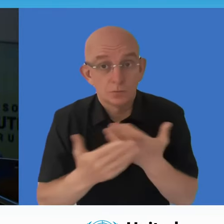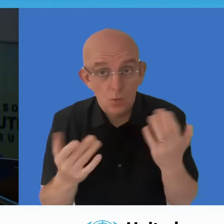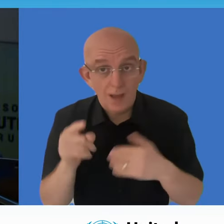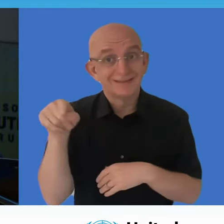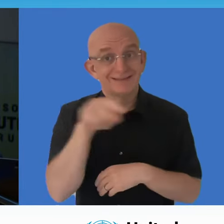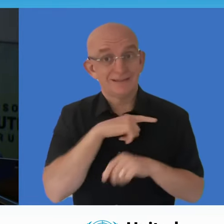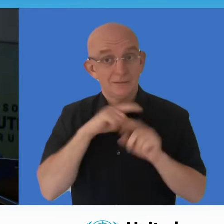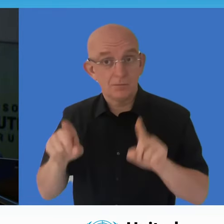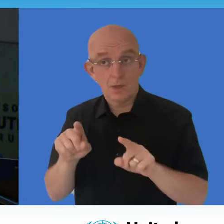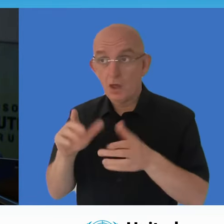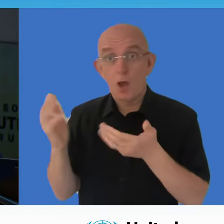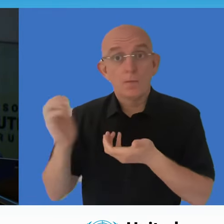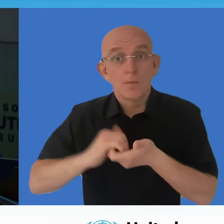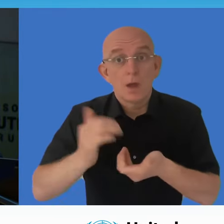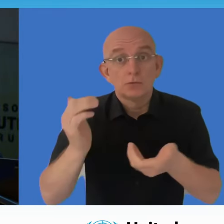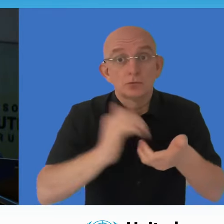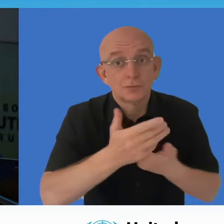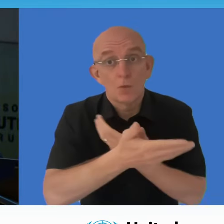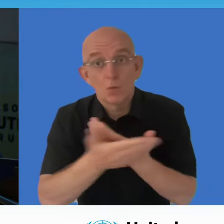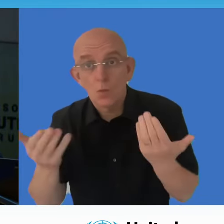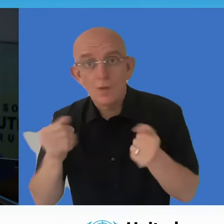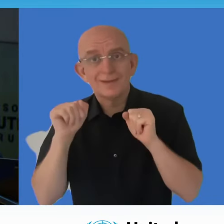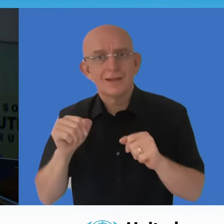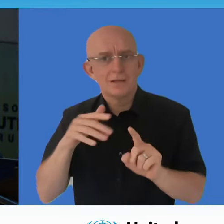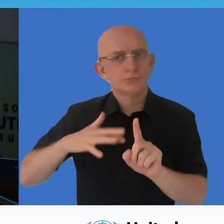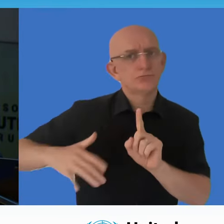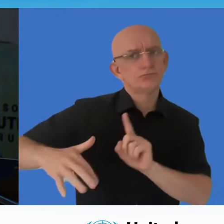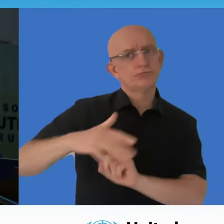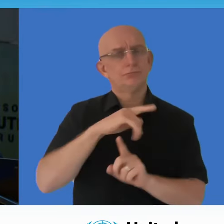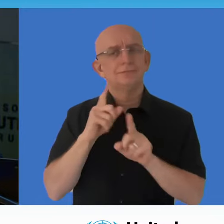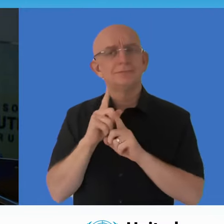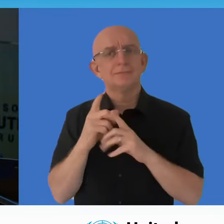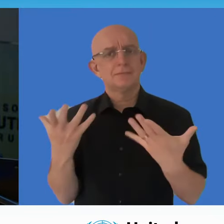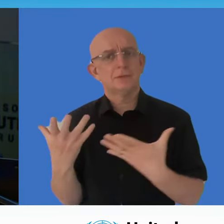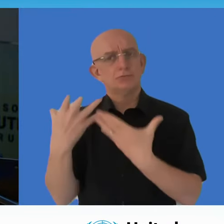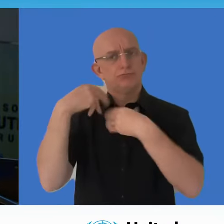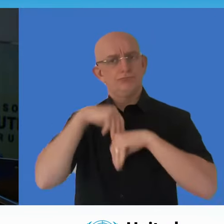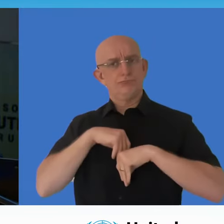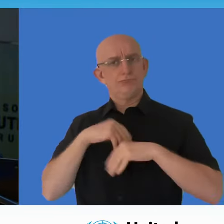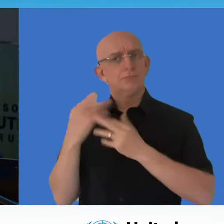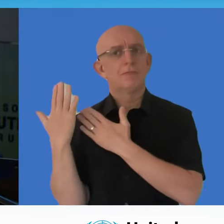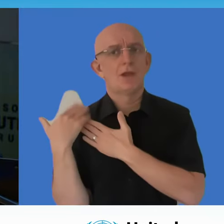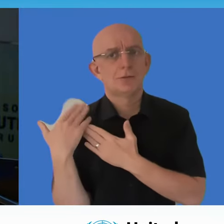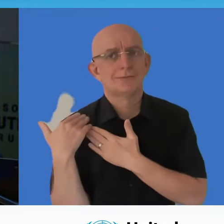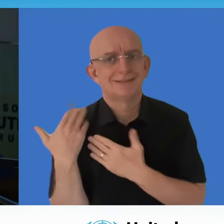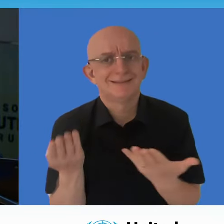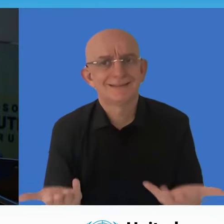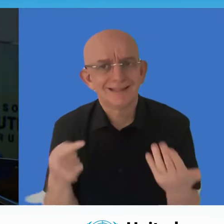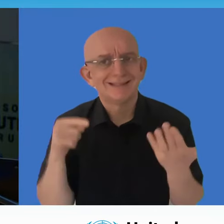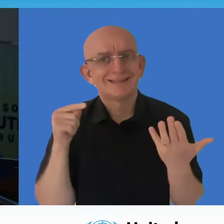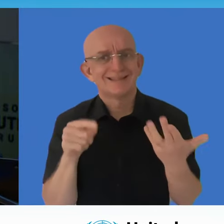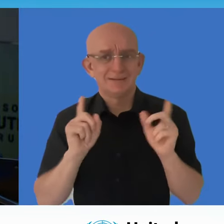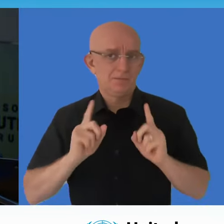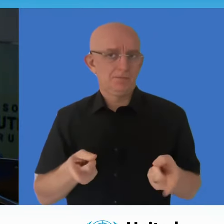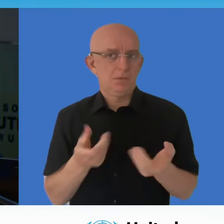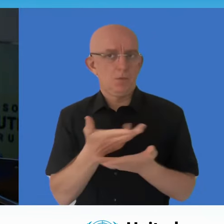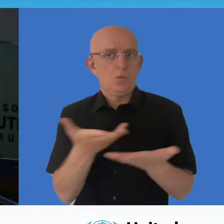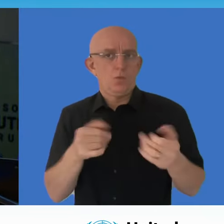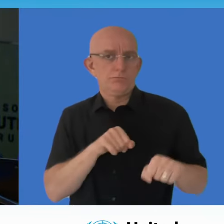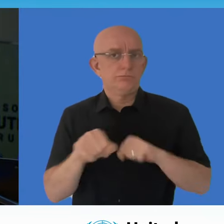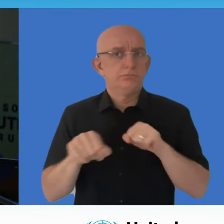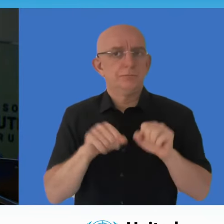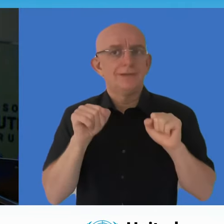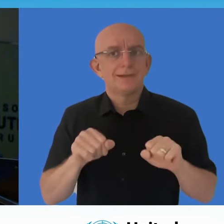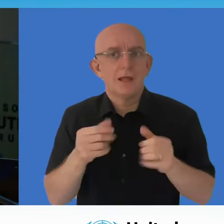of accountability. This is essential in order to make sure that the momentum generated by this forum translates